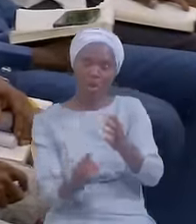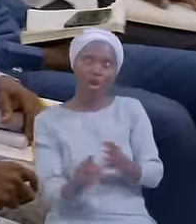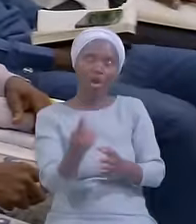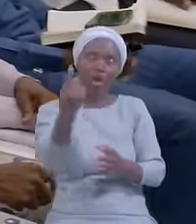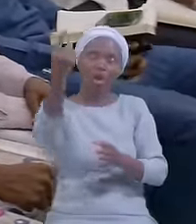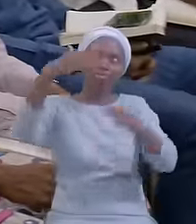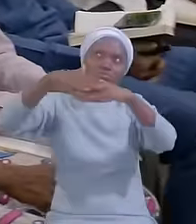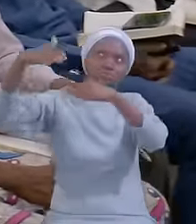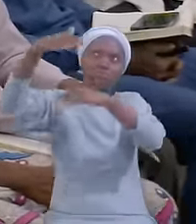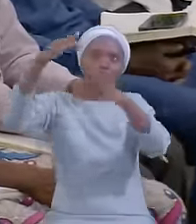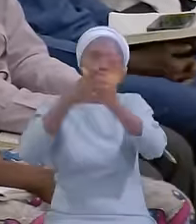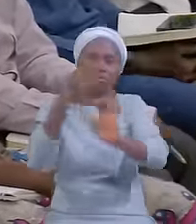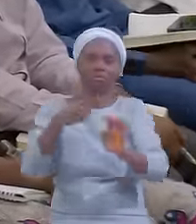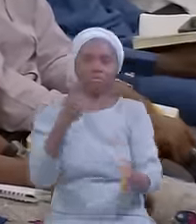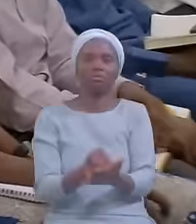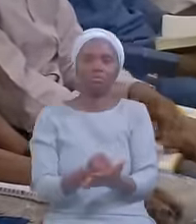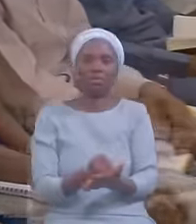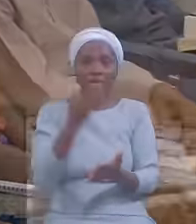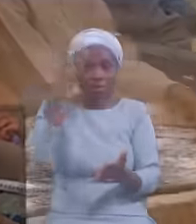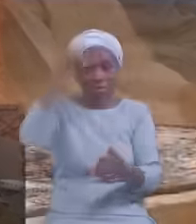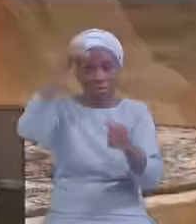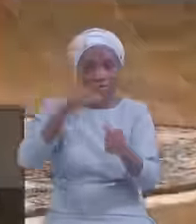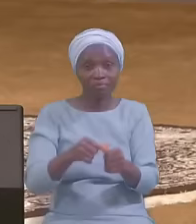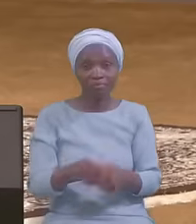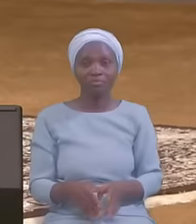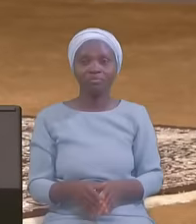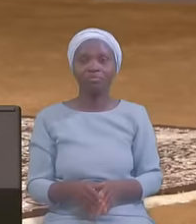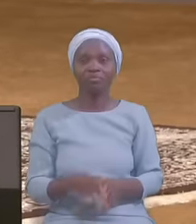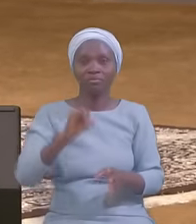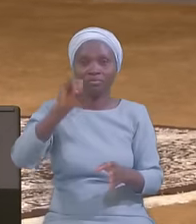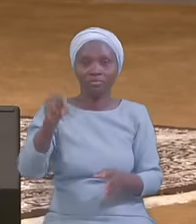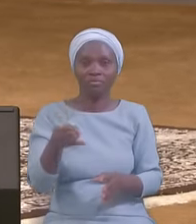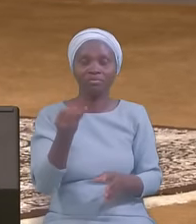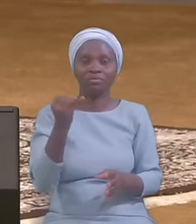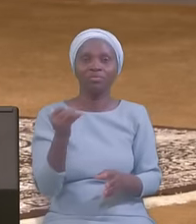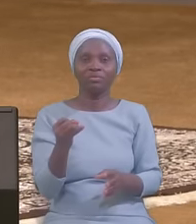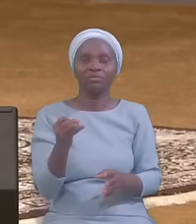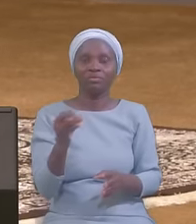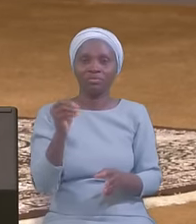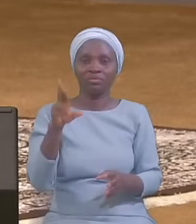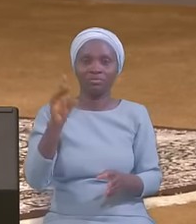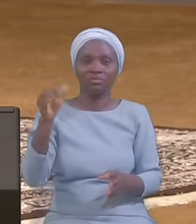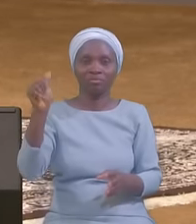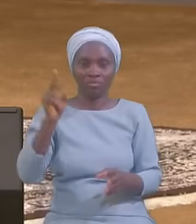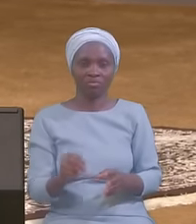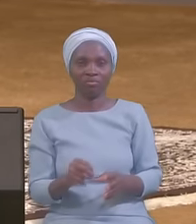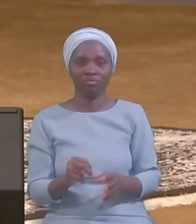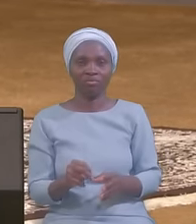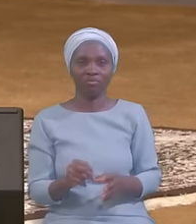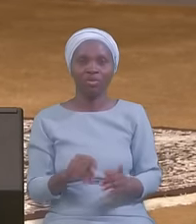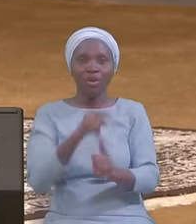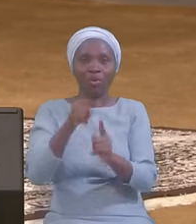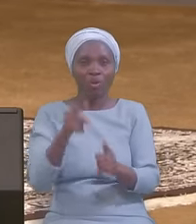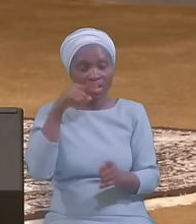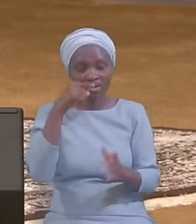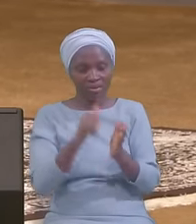You remember Jonah was right there down deep in the bottom of the sea. But when he said,